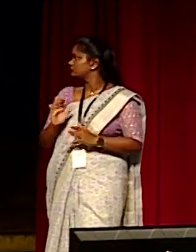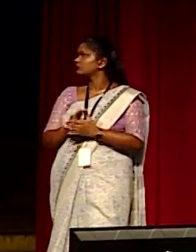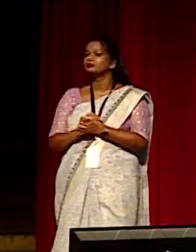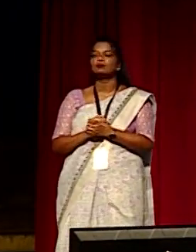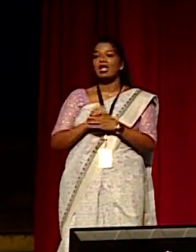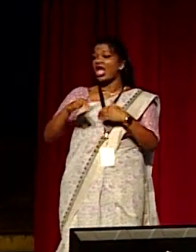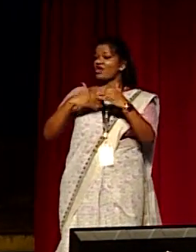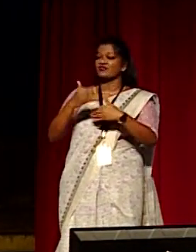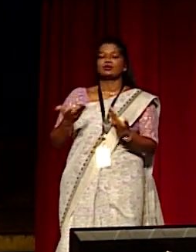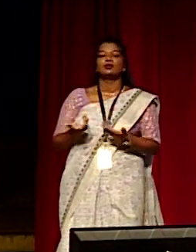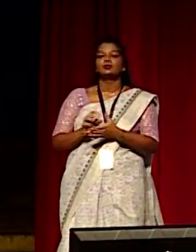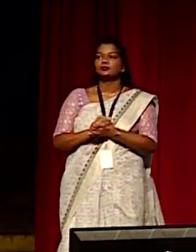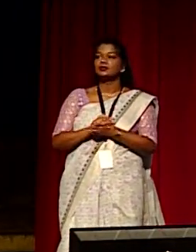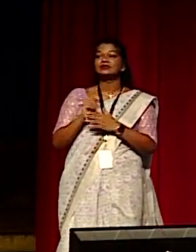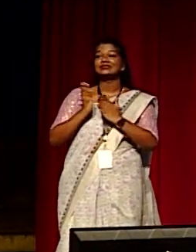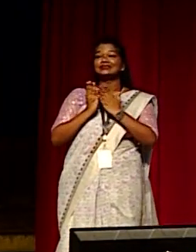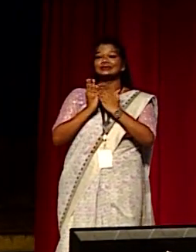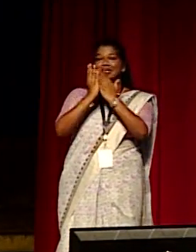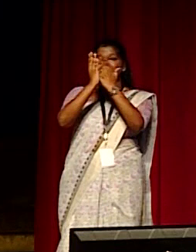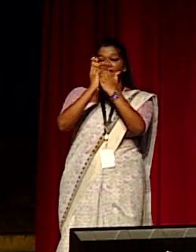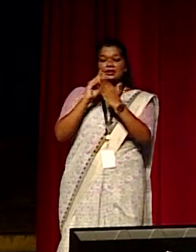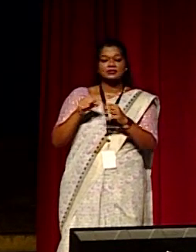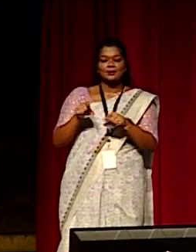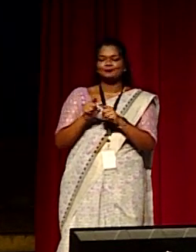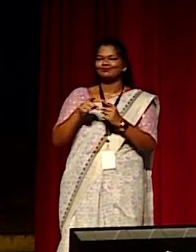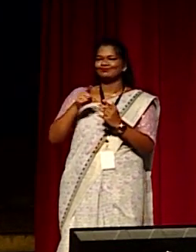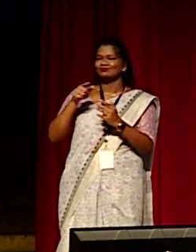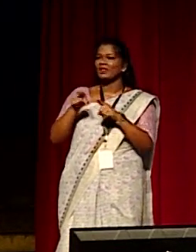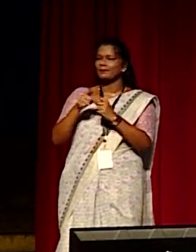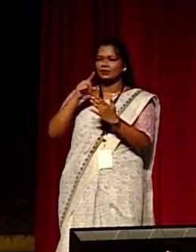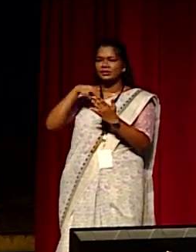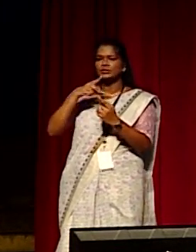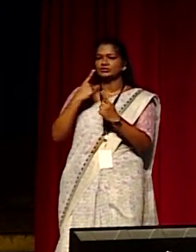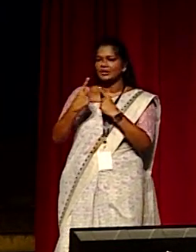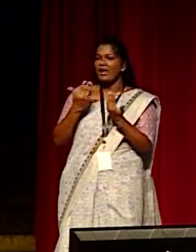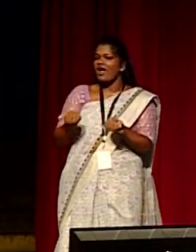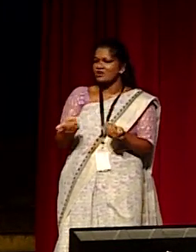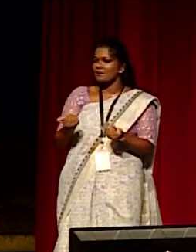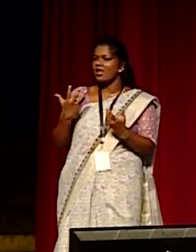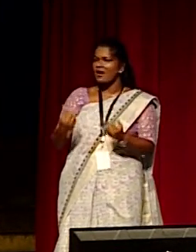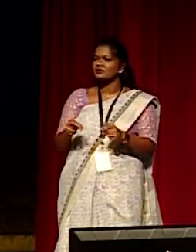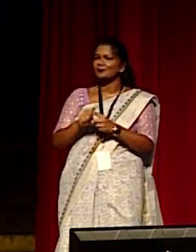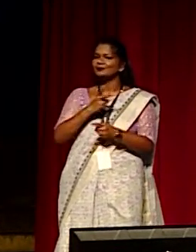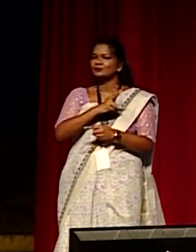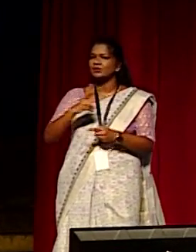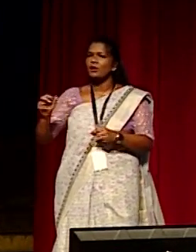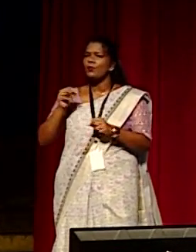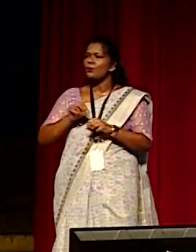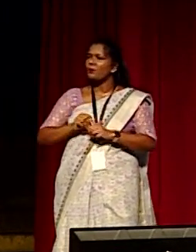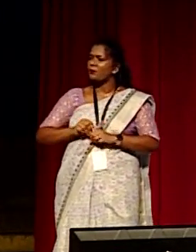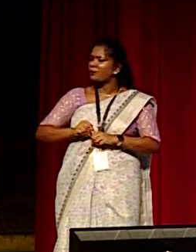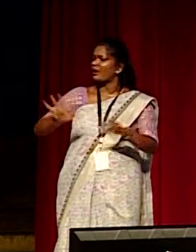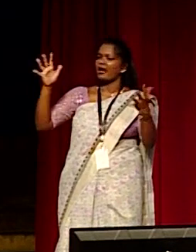Now, after studying, reviewing all the commercially available prosthetic designs varying widely